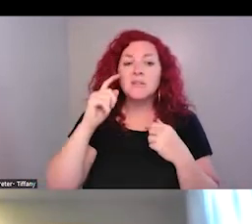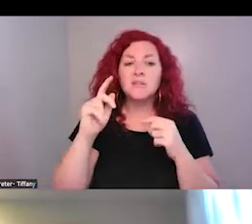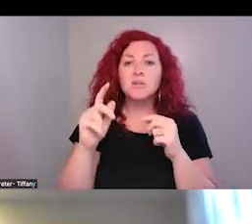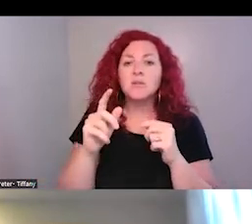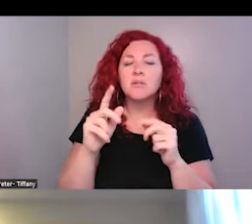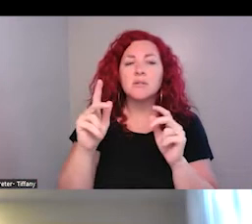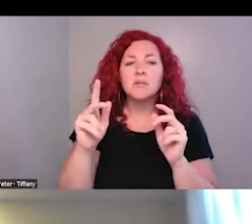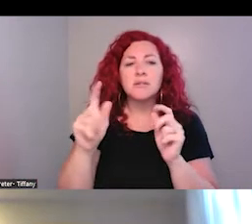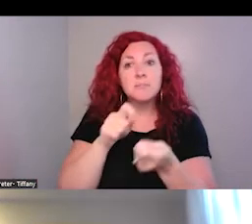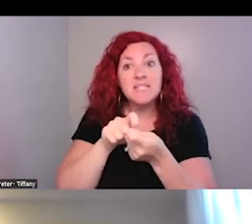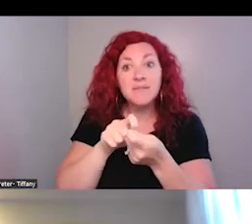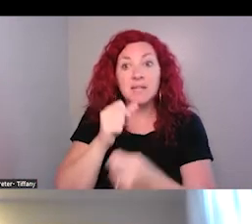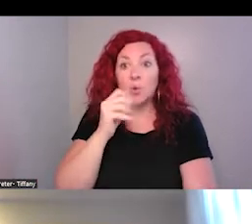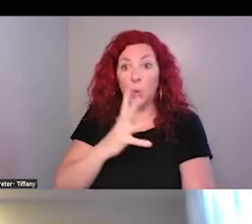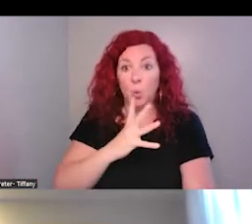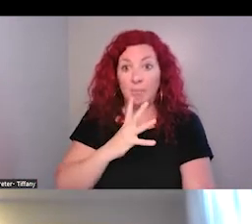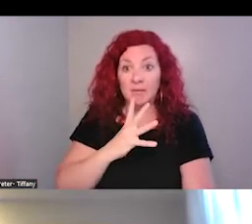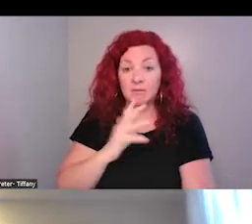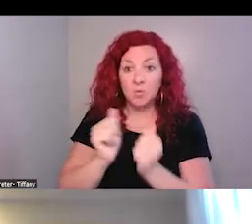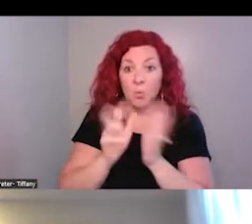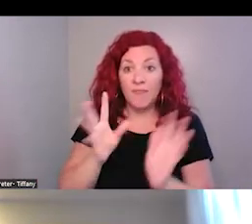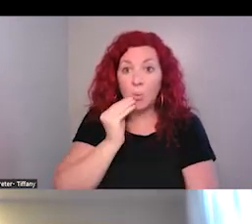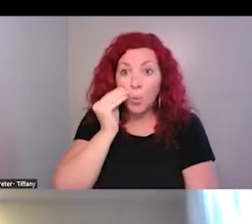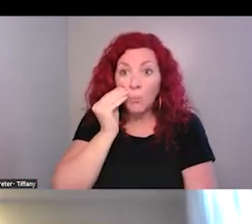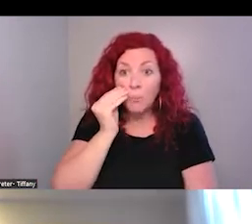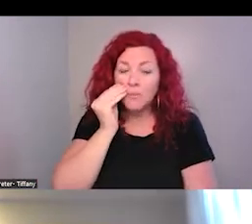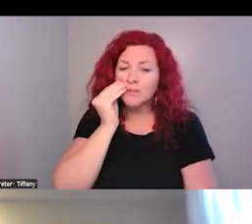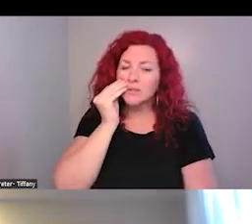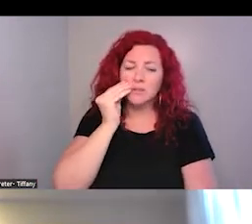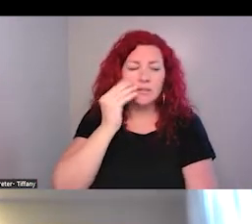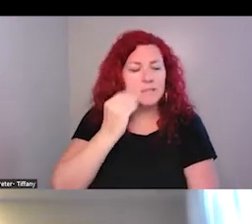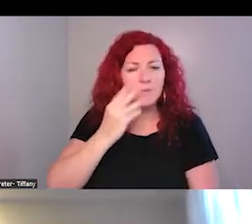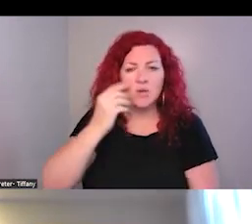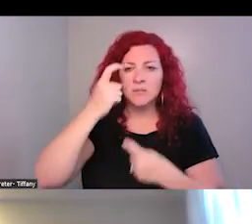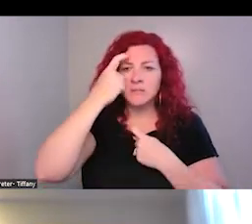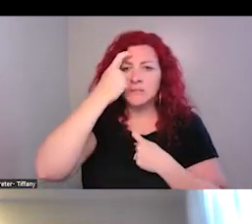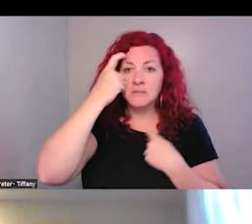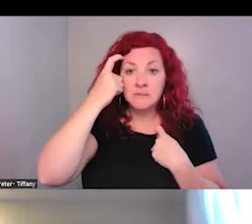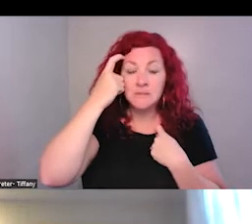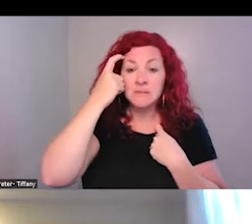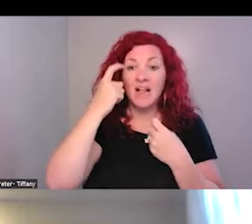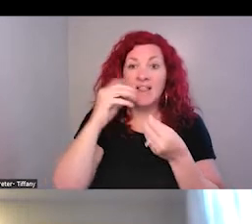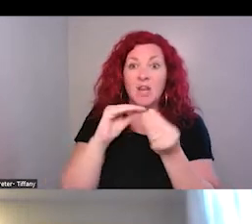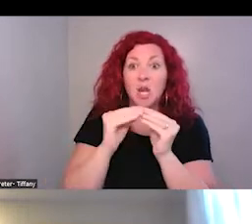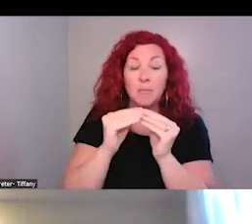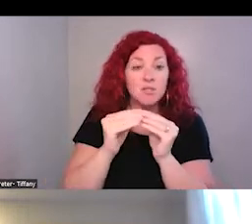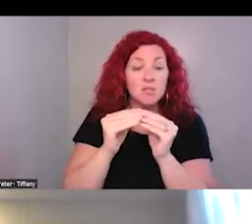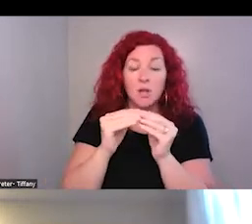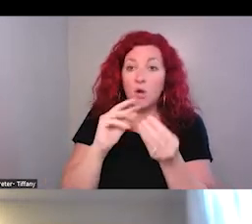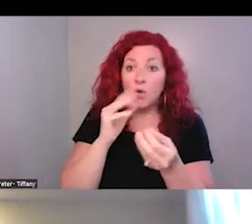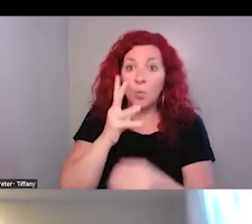who are homeless, experience a disproportionate amount of trauma. The numbers, particularly for women, are staggering. And so we really have to